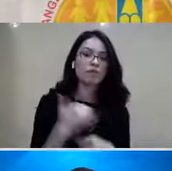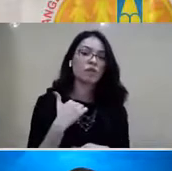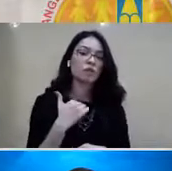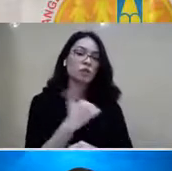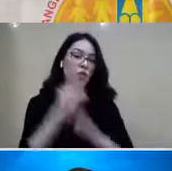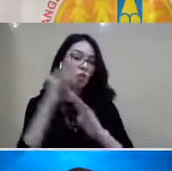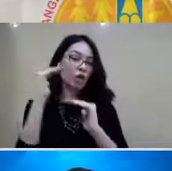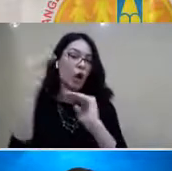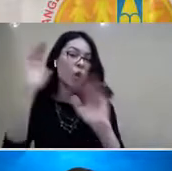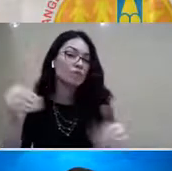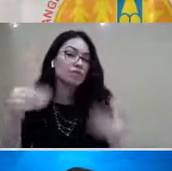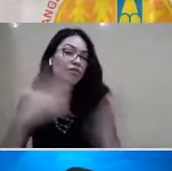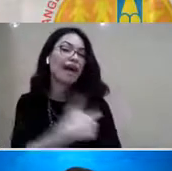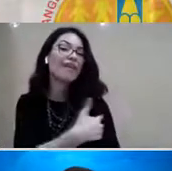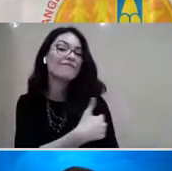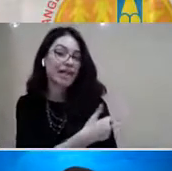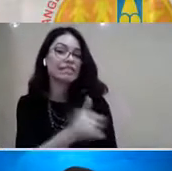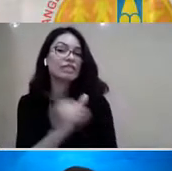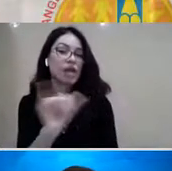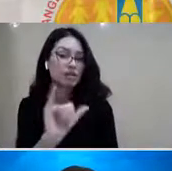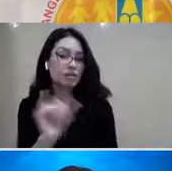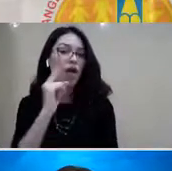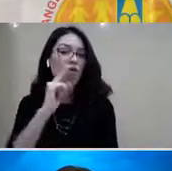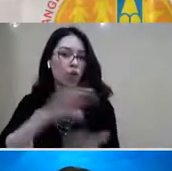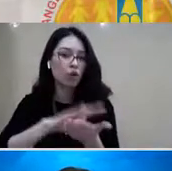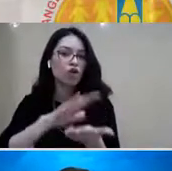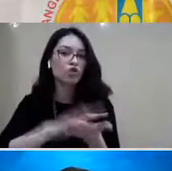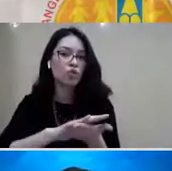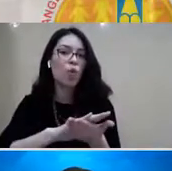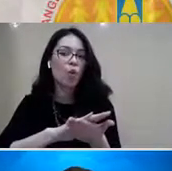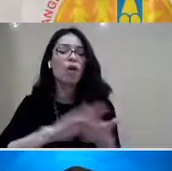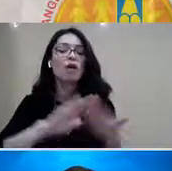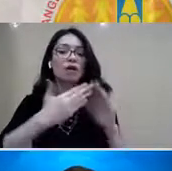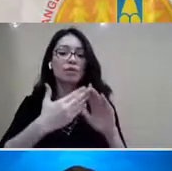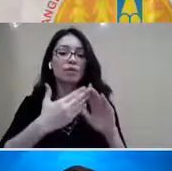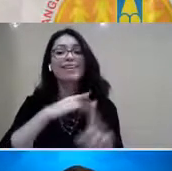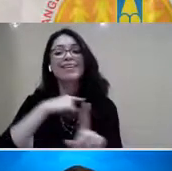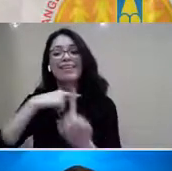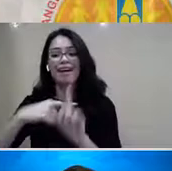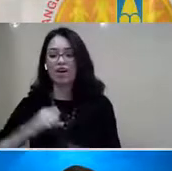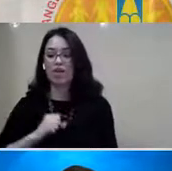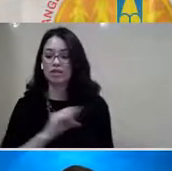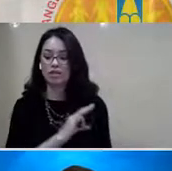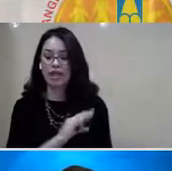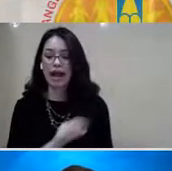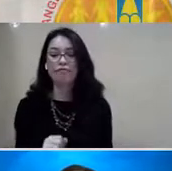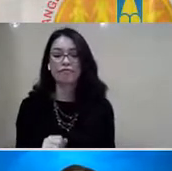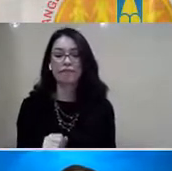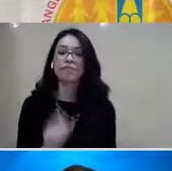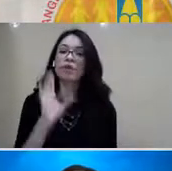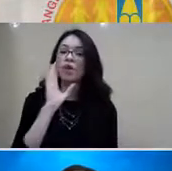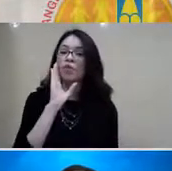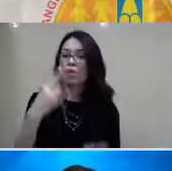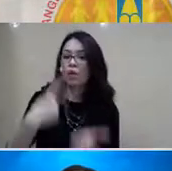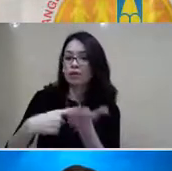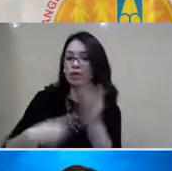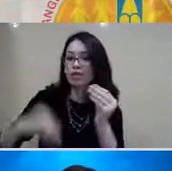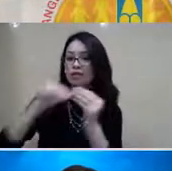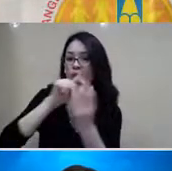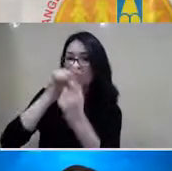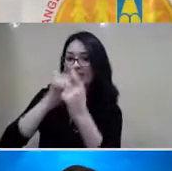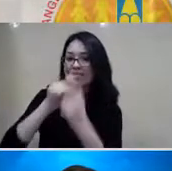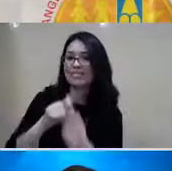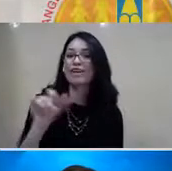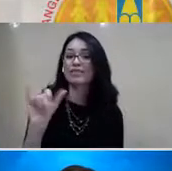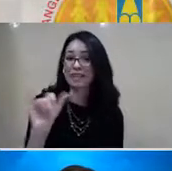vaccinations to the school community, as well as to the staff who work in schools. We'll get into the details. And so with that, it's my pleasure